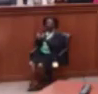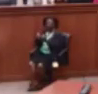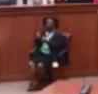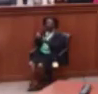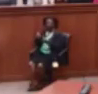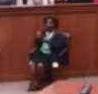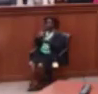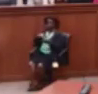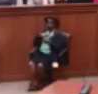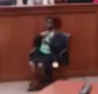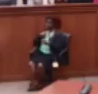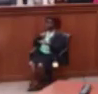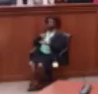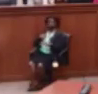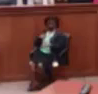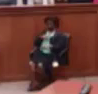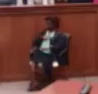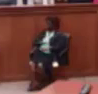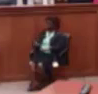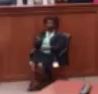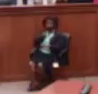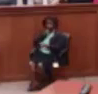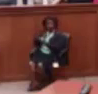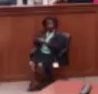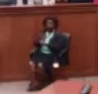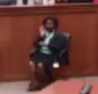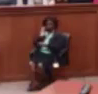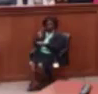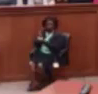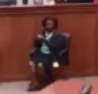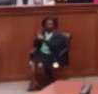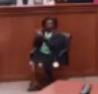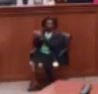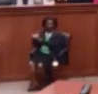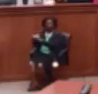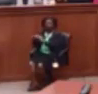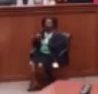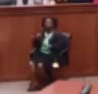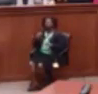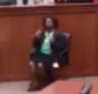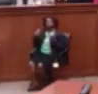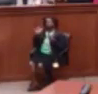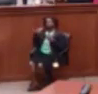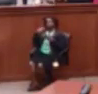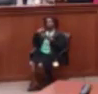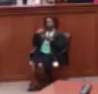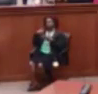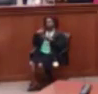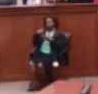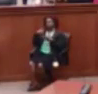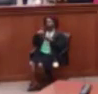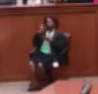I do not underestimate the difficulty of working out all of the details when you're trying to move 2 very